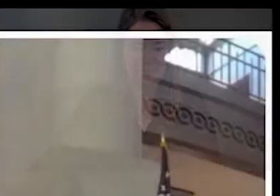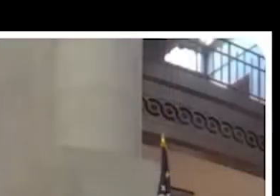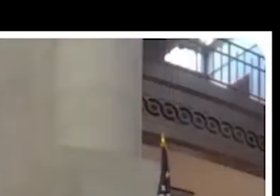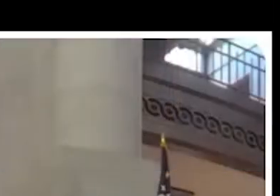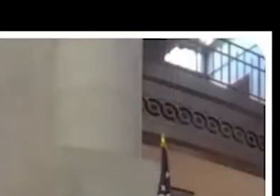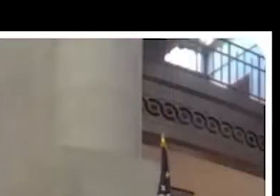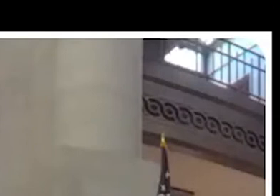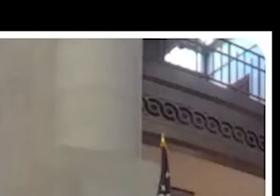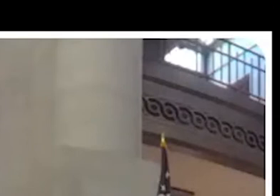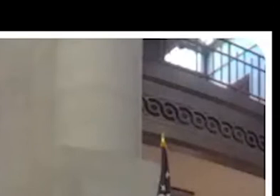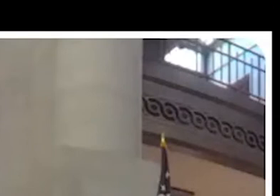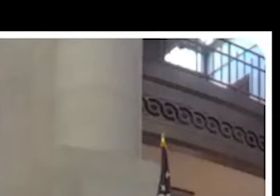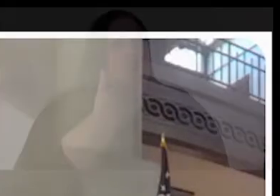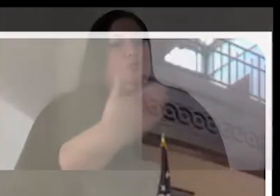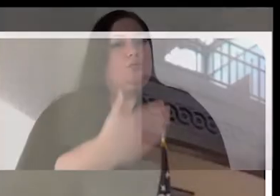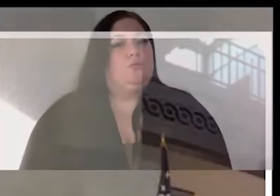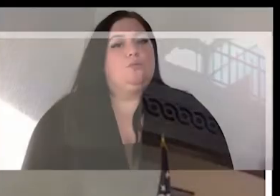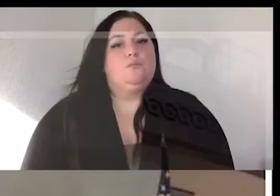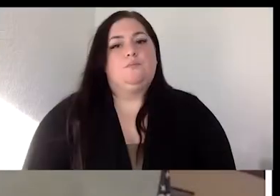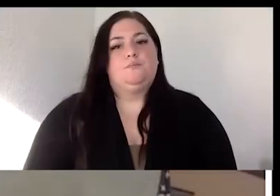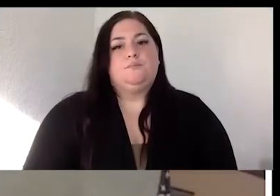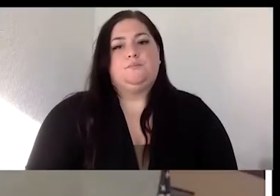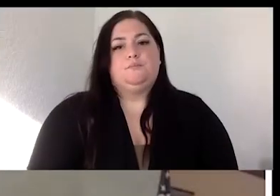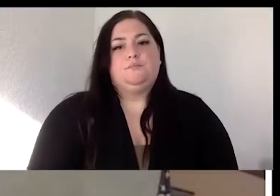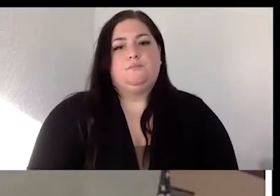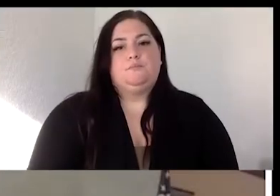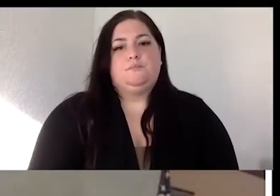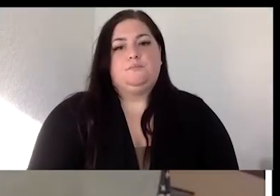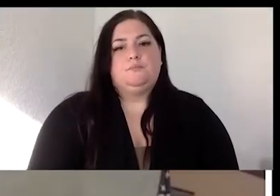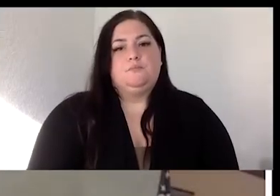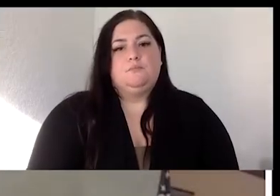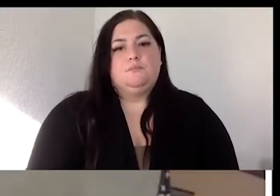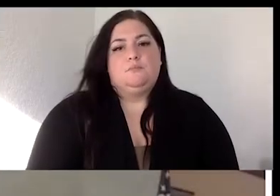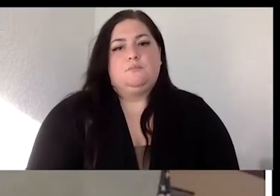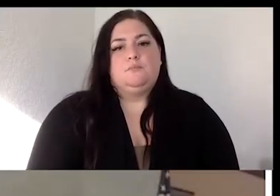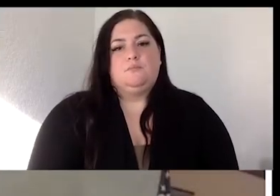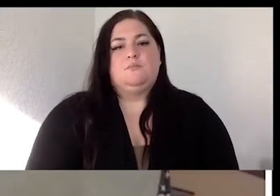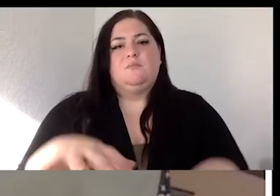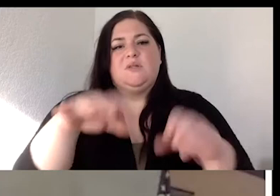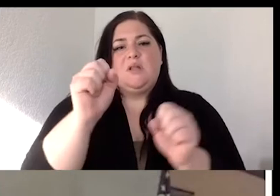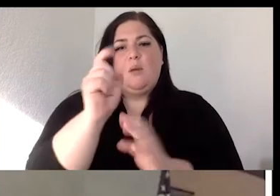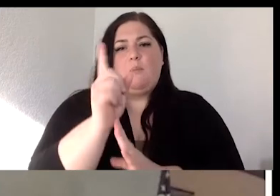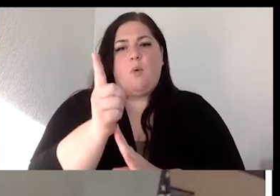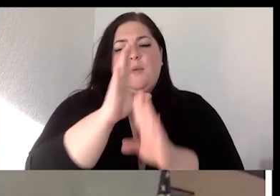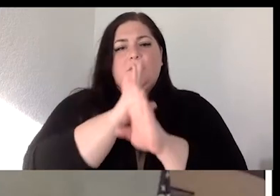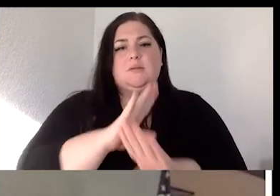Thank you, Michaela. Let's take a moment to remember those lives we lost this year.